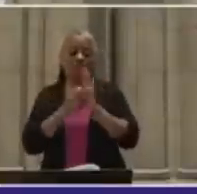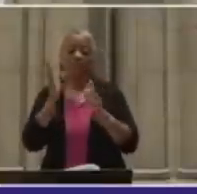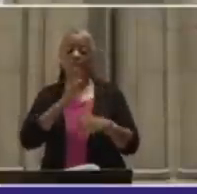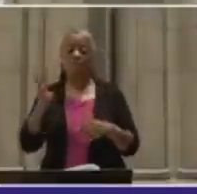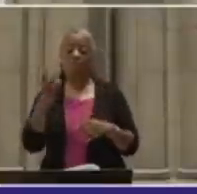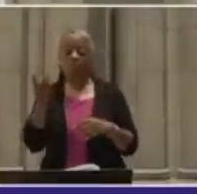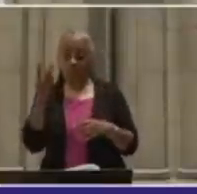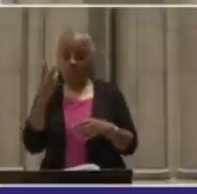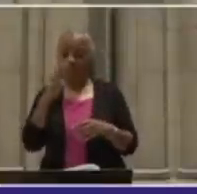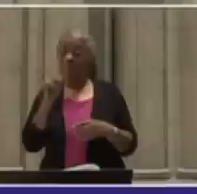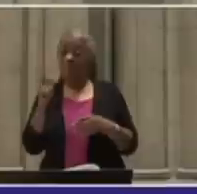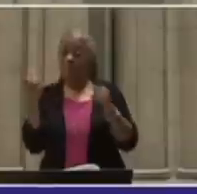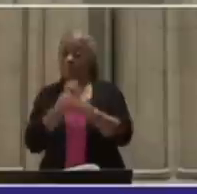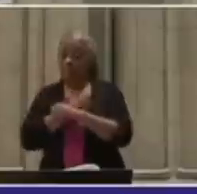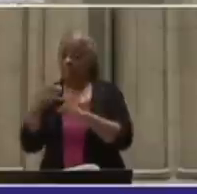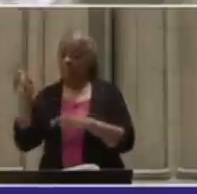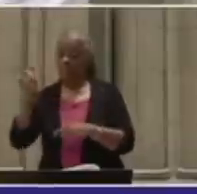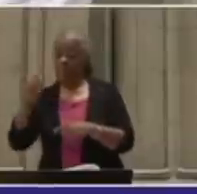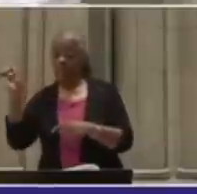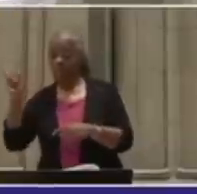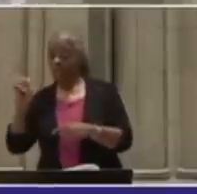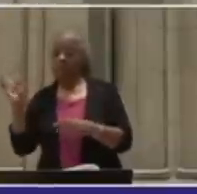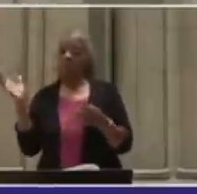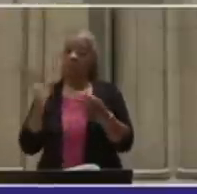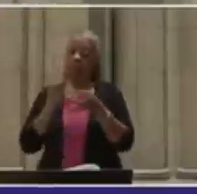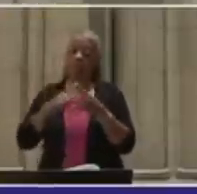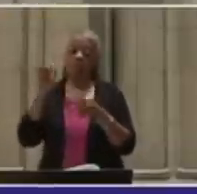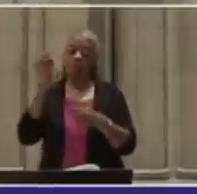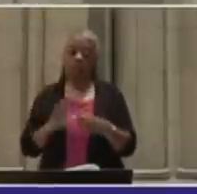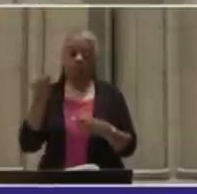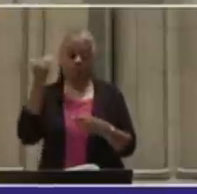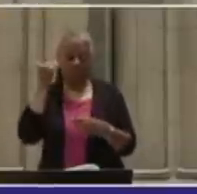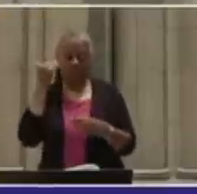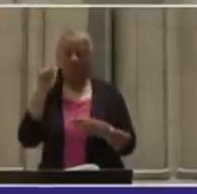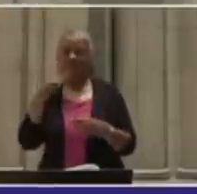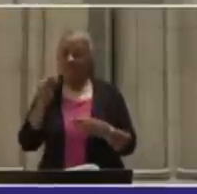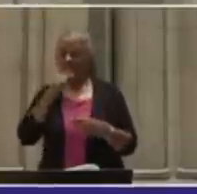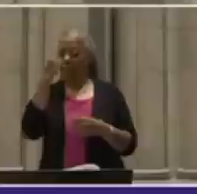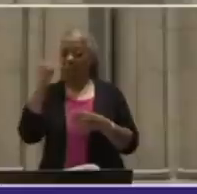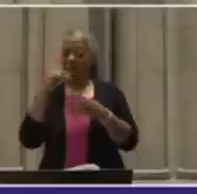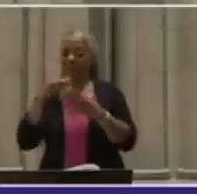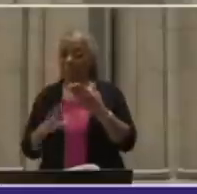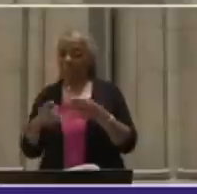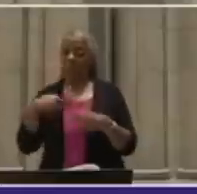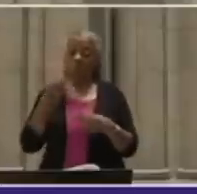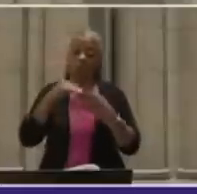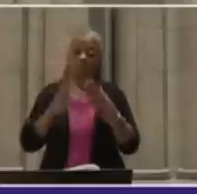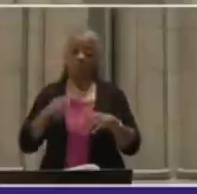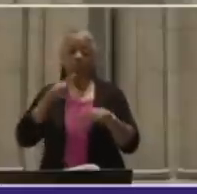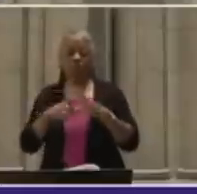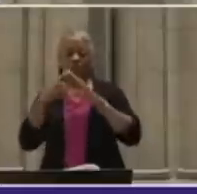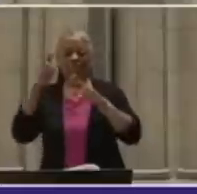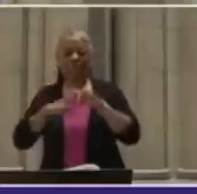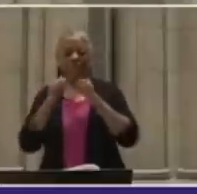II vets who had fought for democracy in Europe linked up with preachers who knew the prophet Amos, and black students and white students started sitting together.